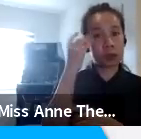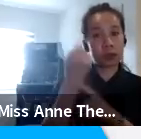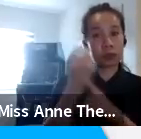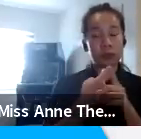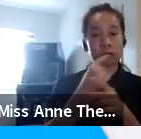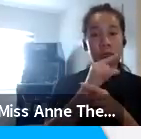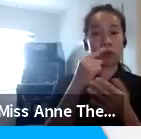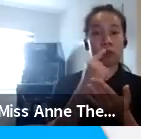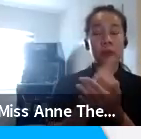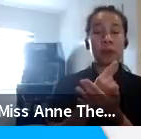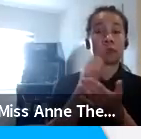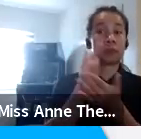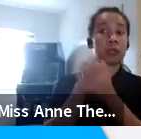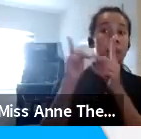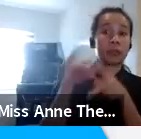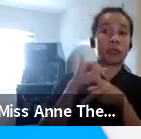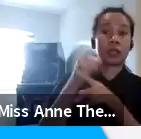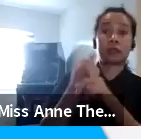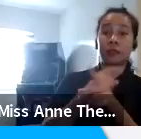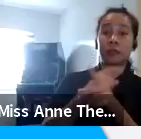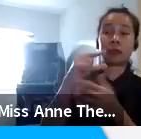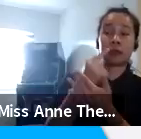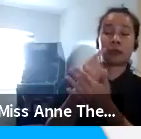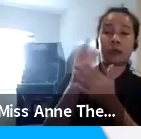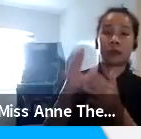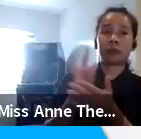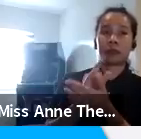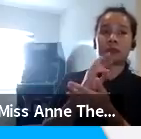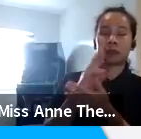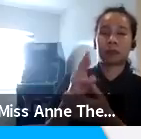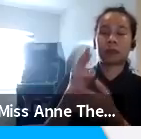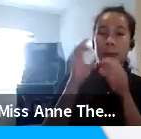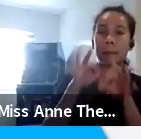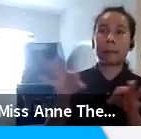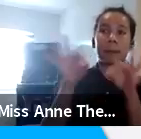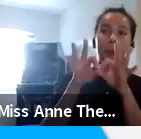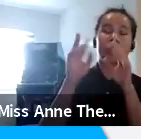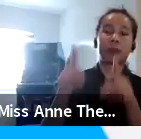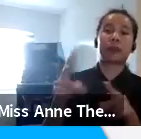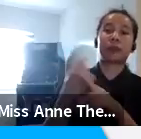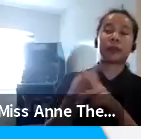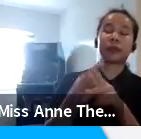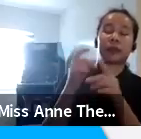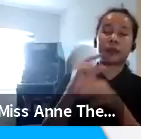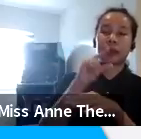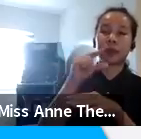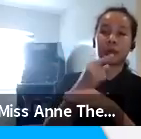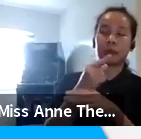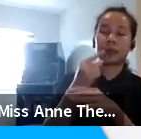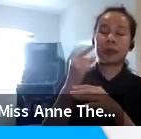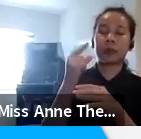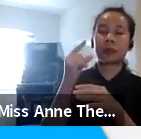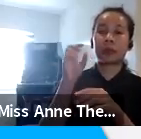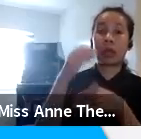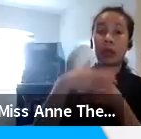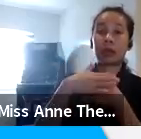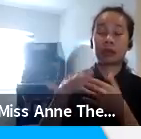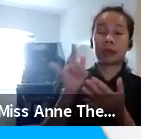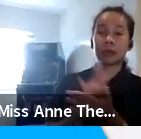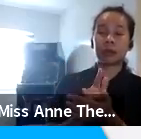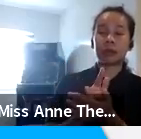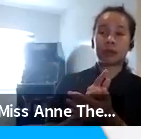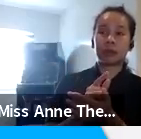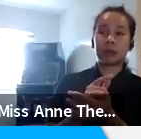and she holds a post in the government. After that encounter, because we were